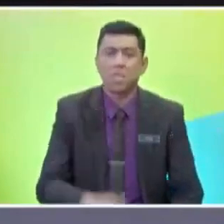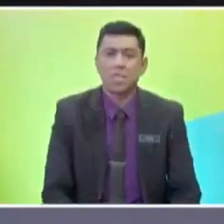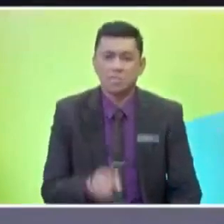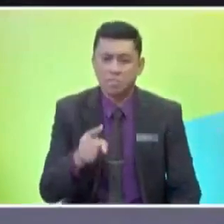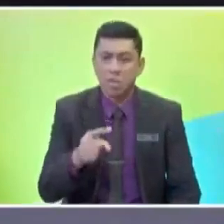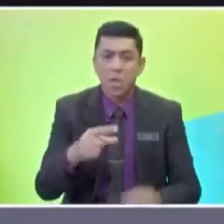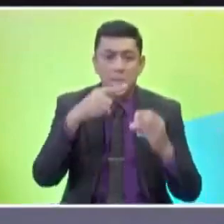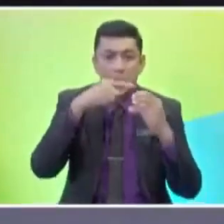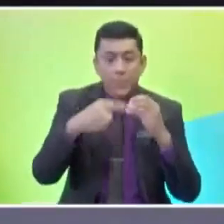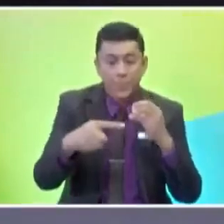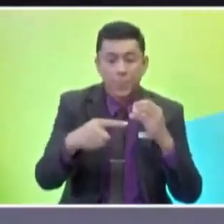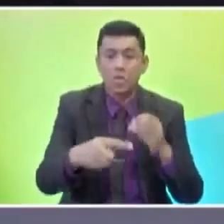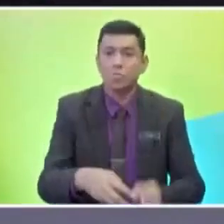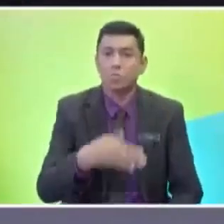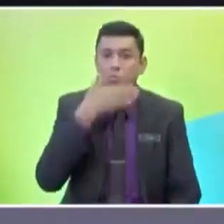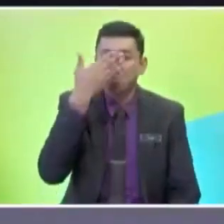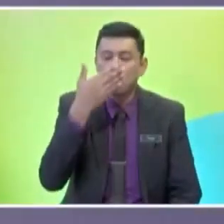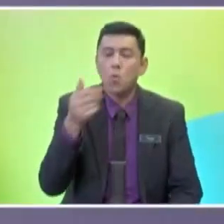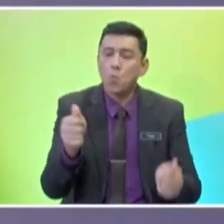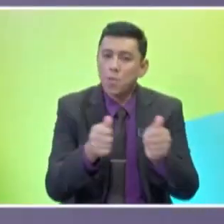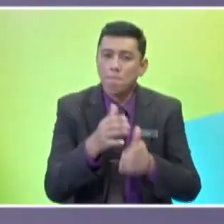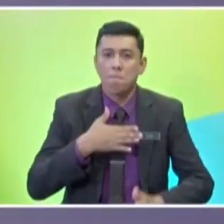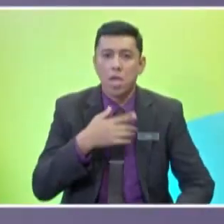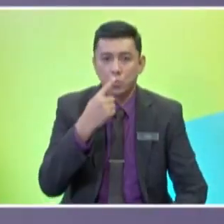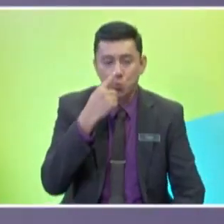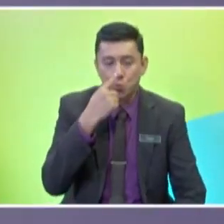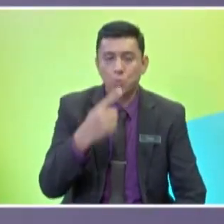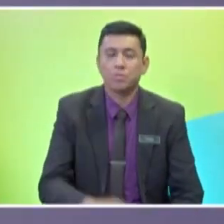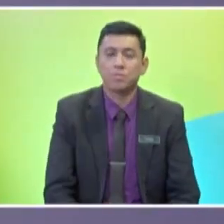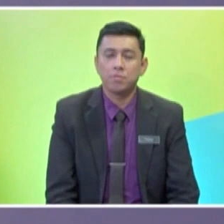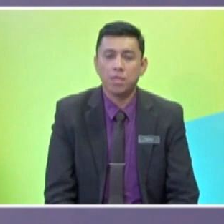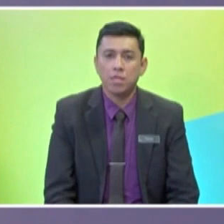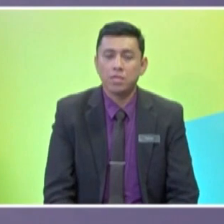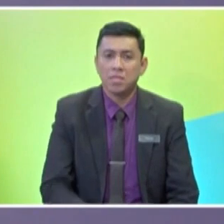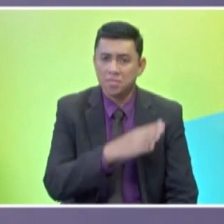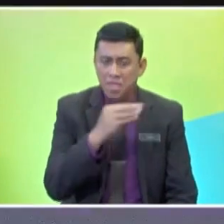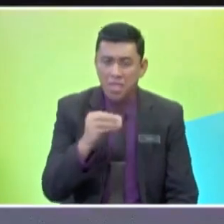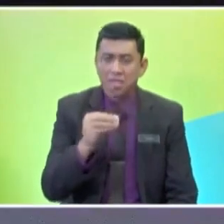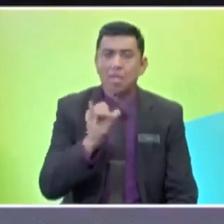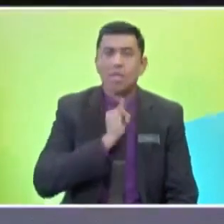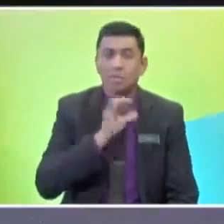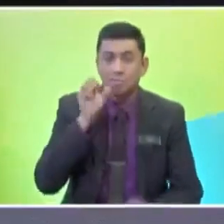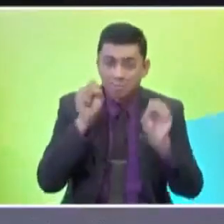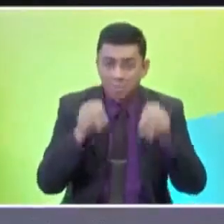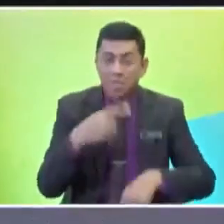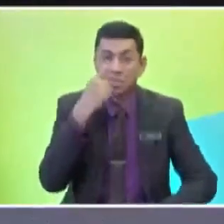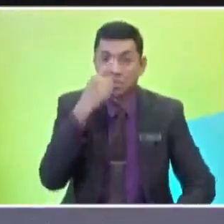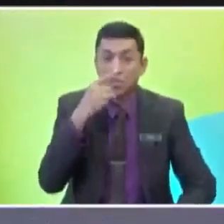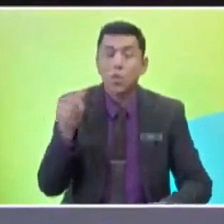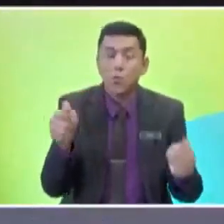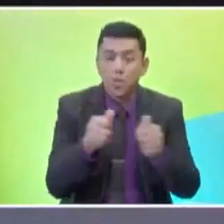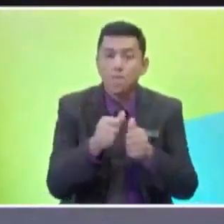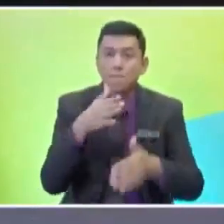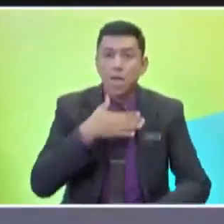carrot! I can smell the carrot with my nose. And also, I can see the carrot with my